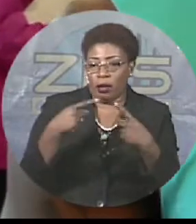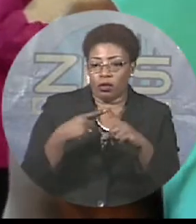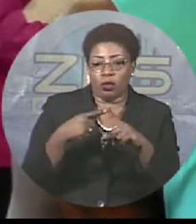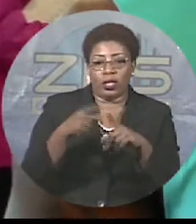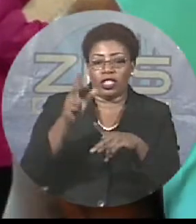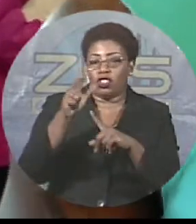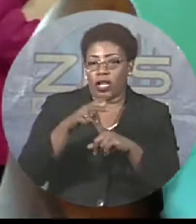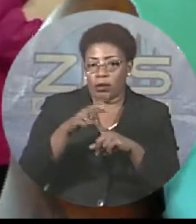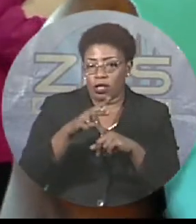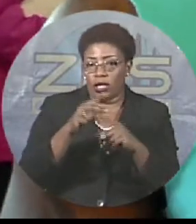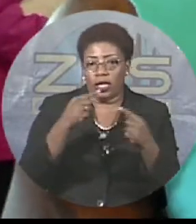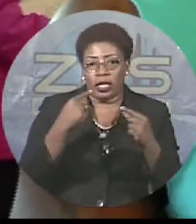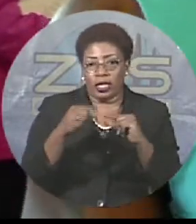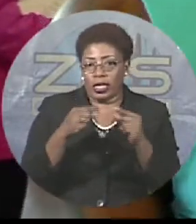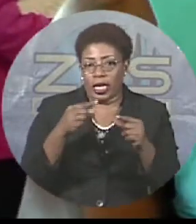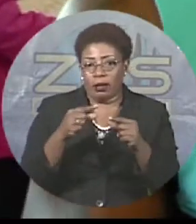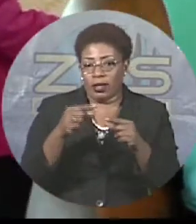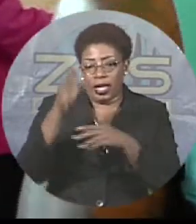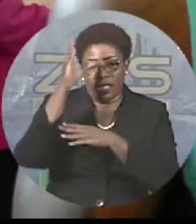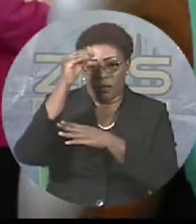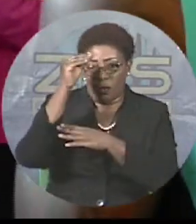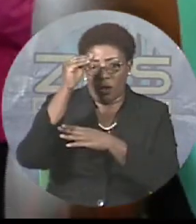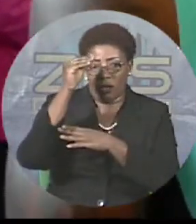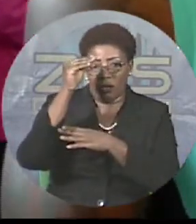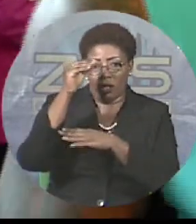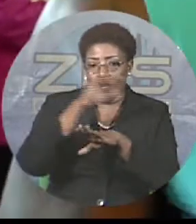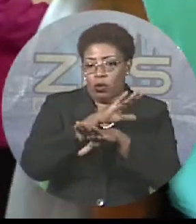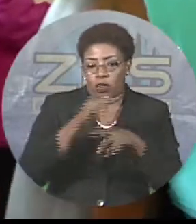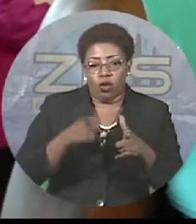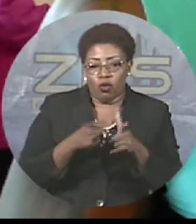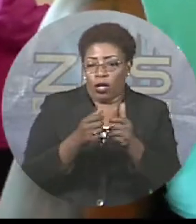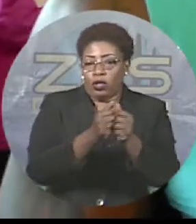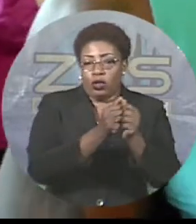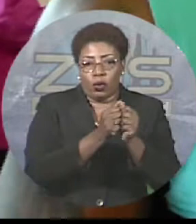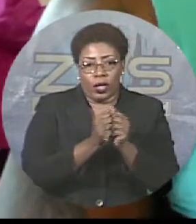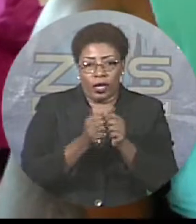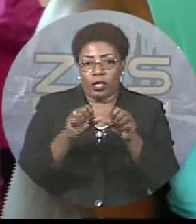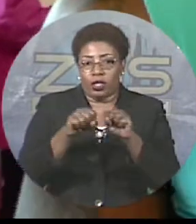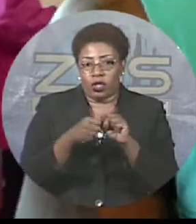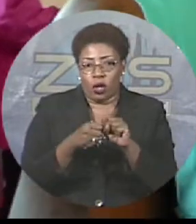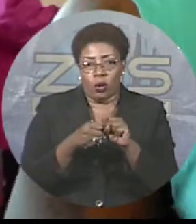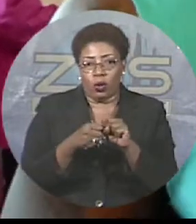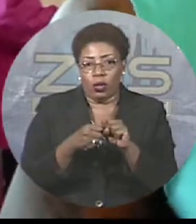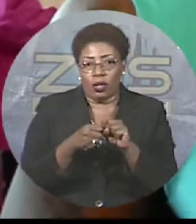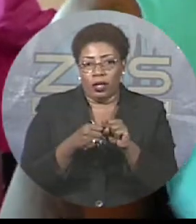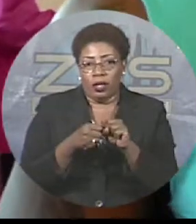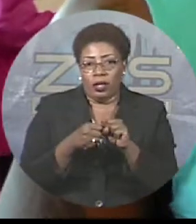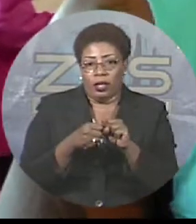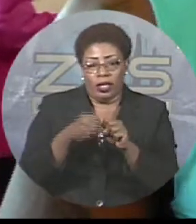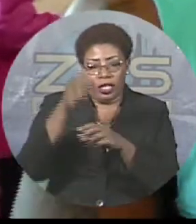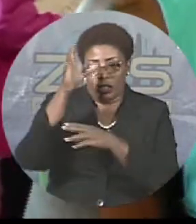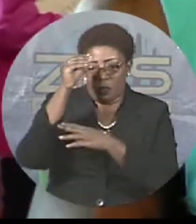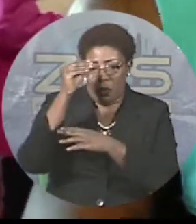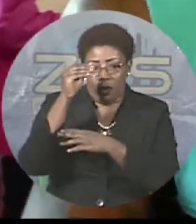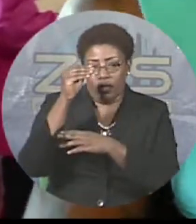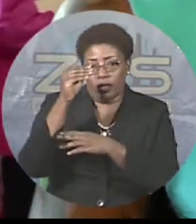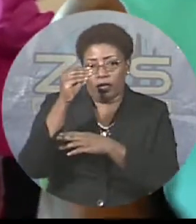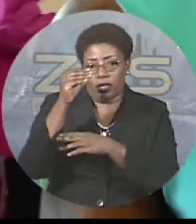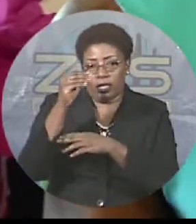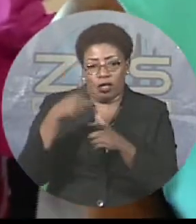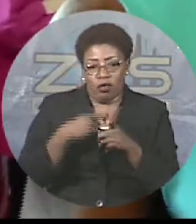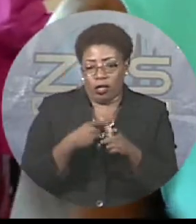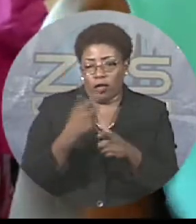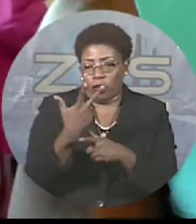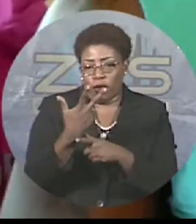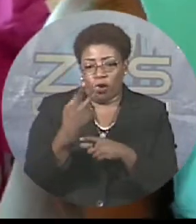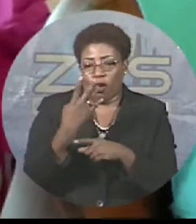these championships, and the guys we don't run together. So it's like these guys we run against have been running each other three times, four times for